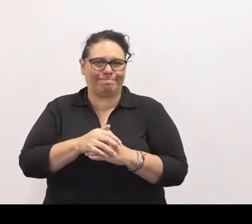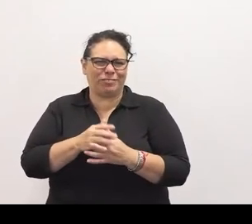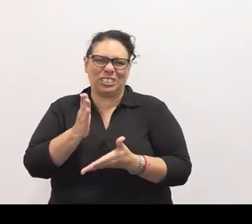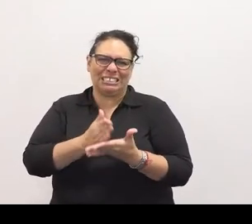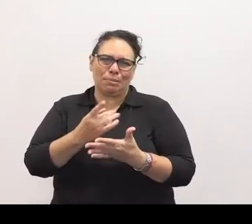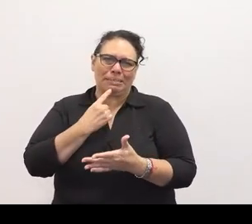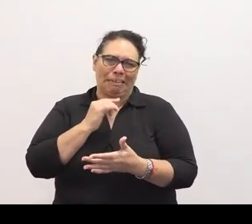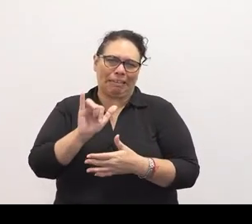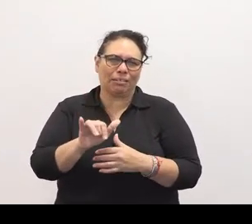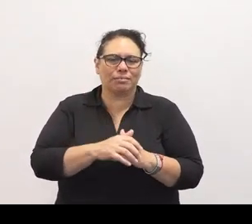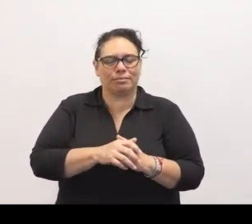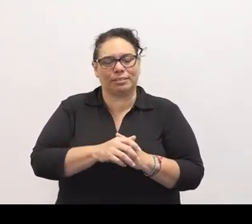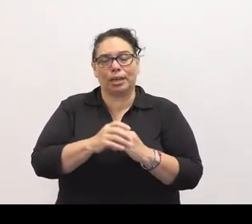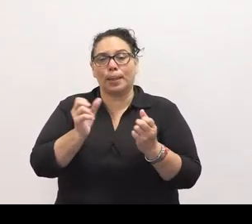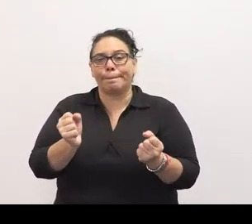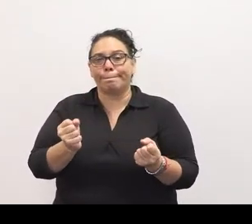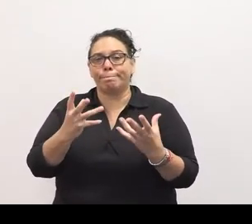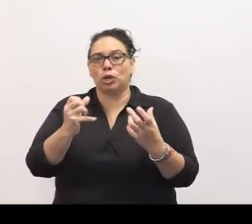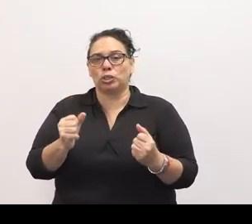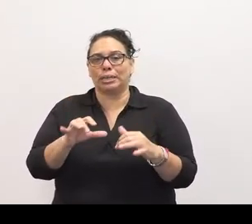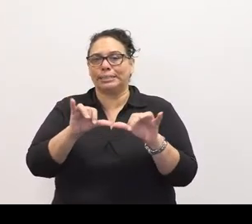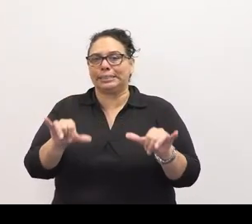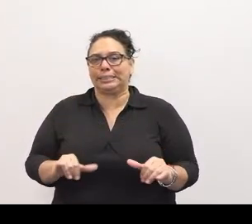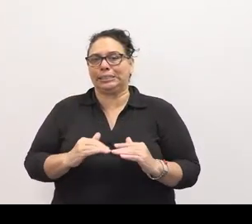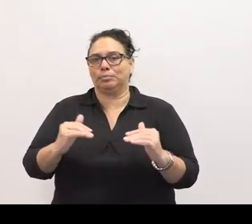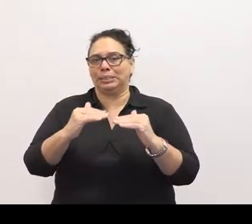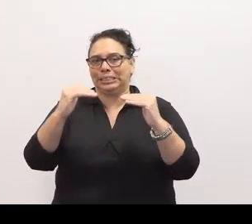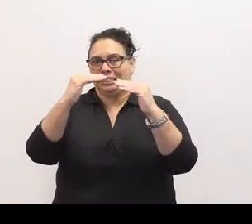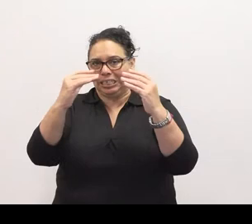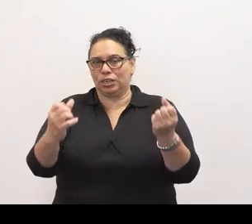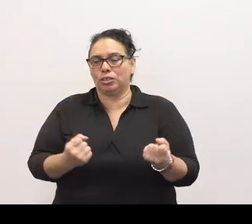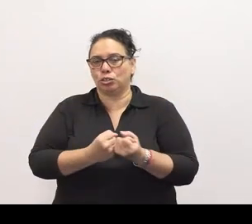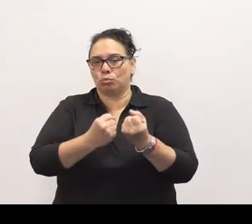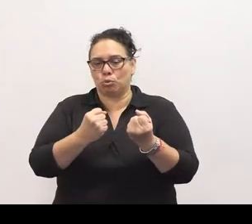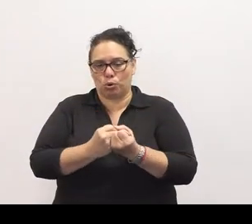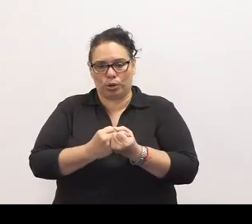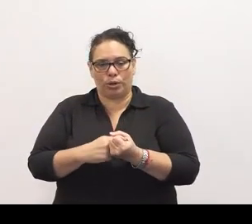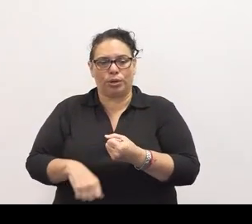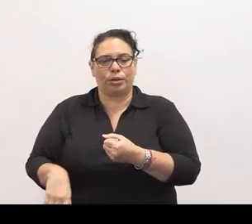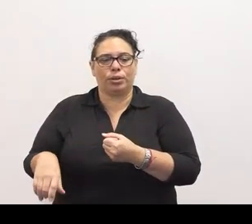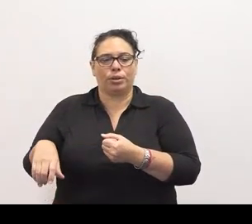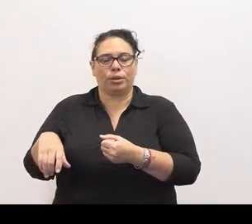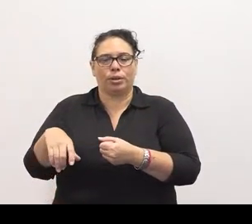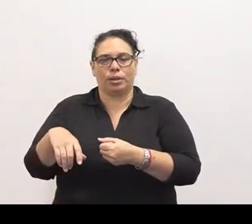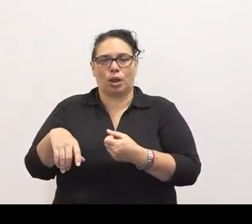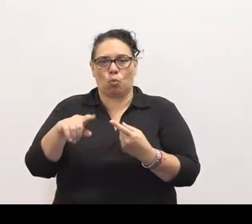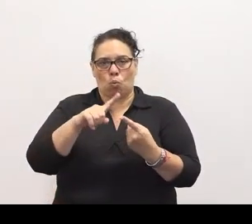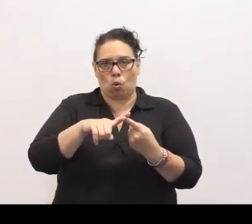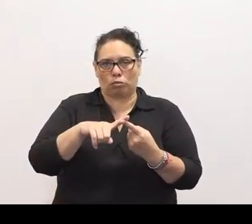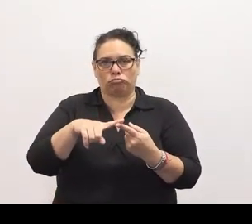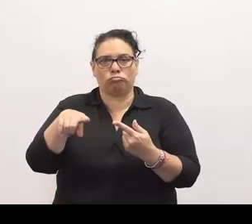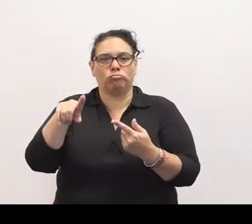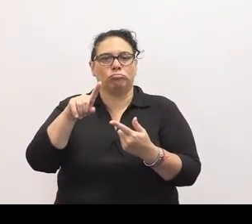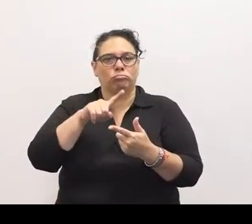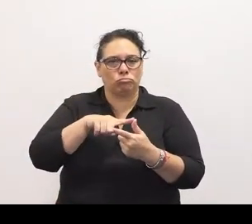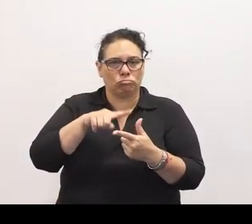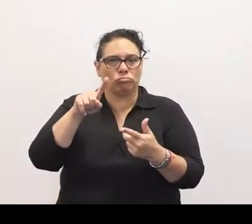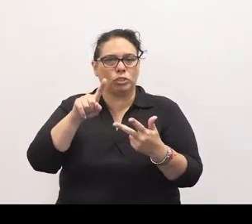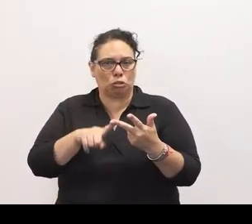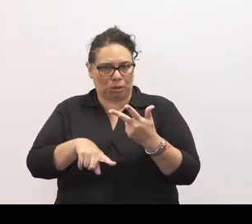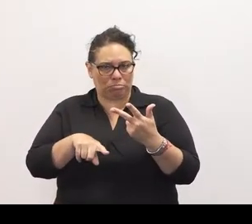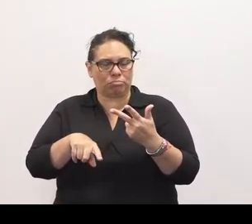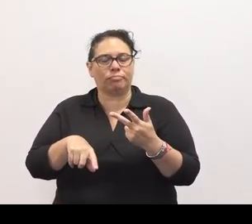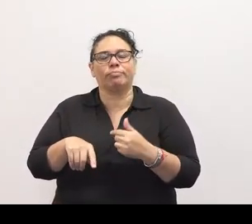Also implement multi-system tiered of support, tiers 1, 2, and 3 at all sites.